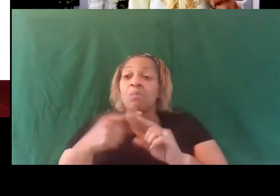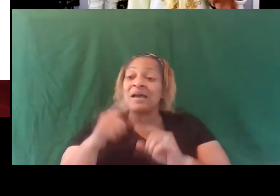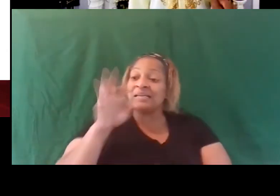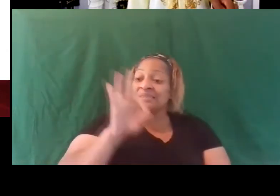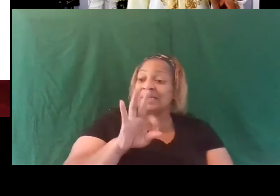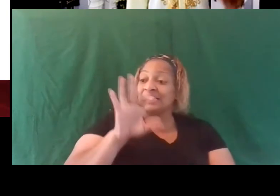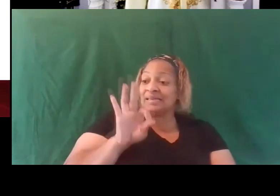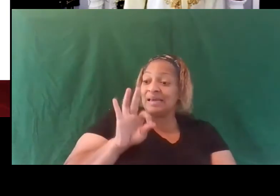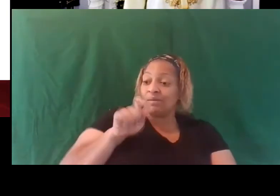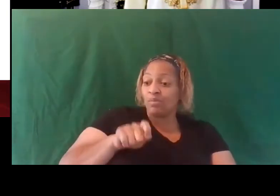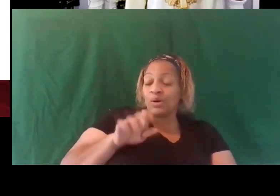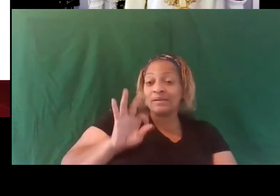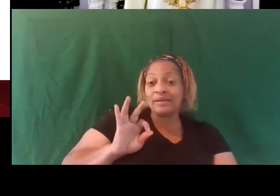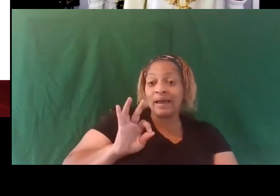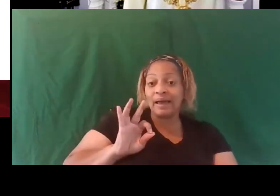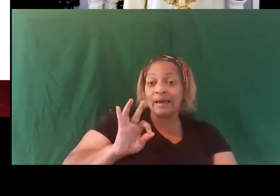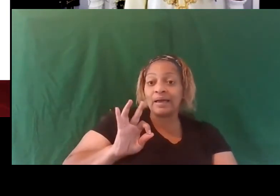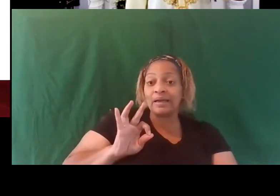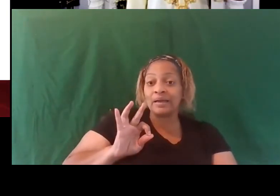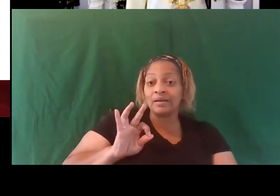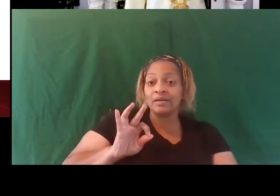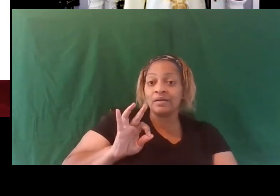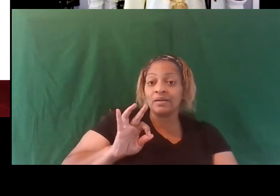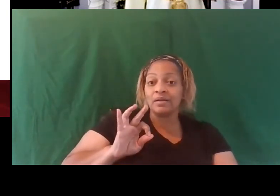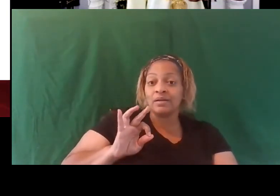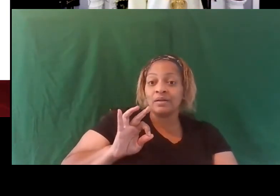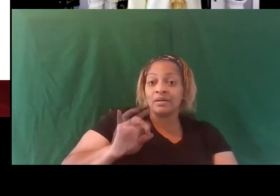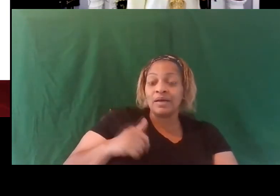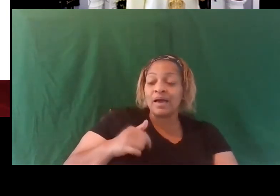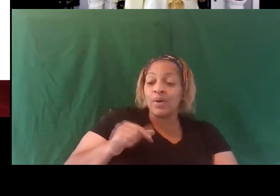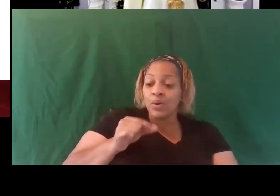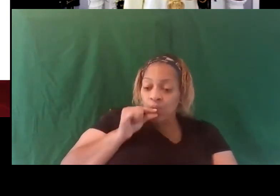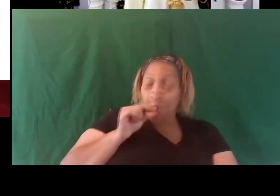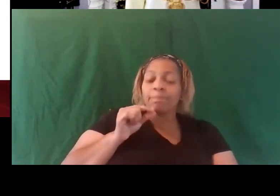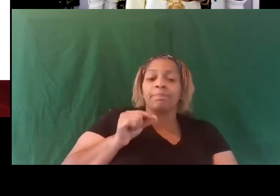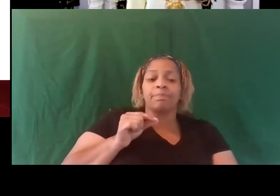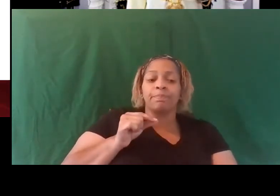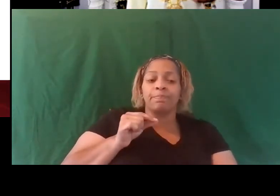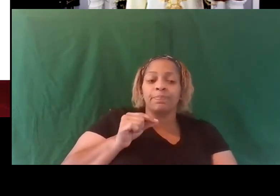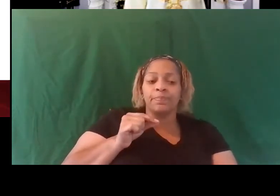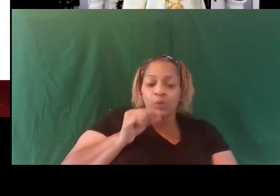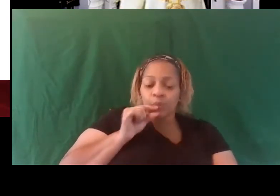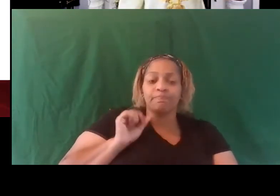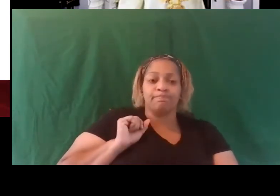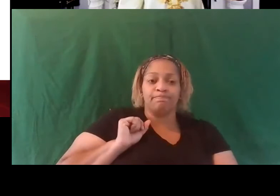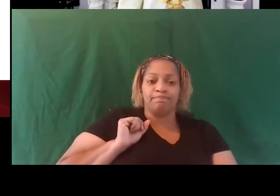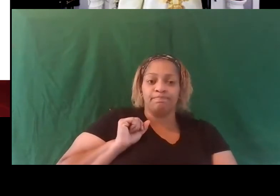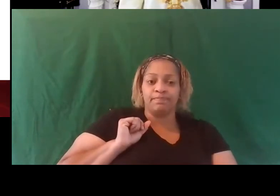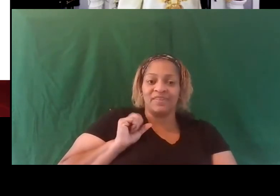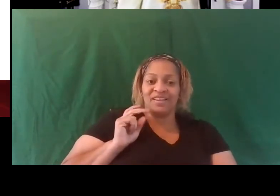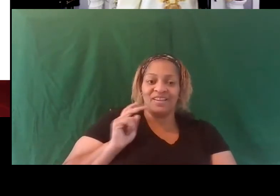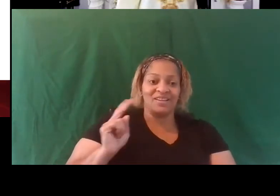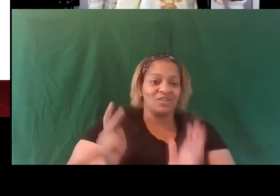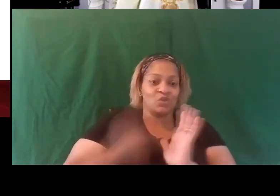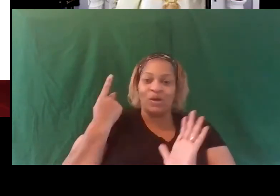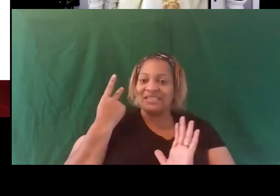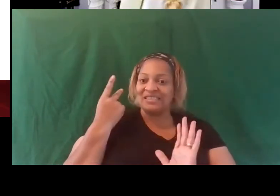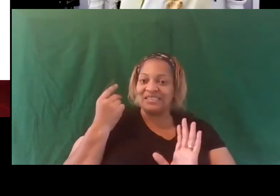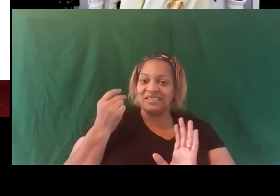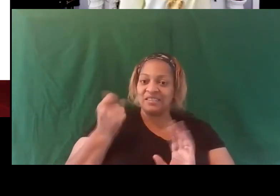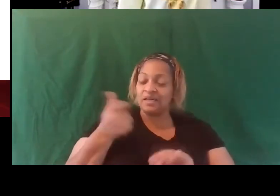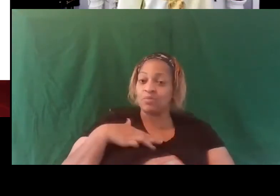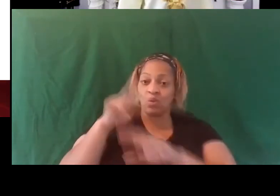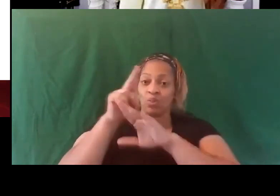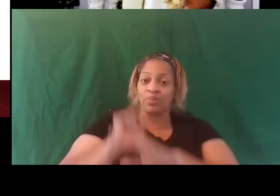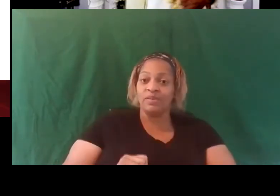9.99% out of the time, it's two quick sips, right? That's the habit. It's not just,